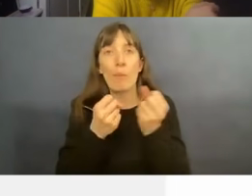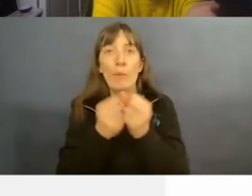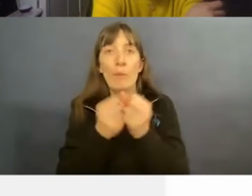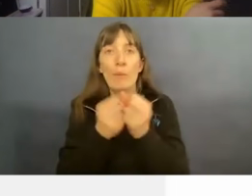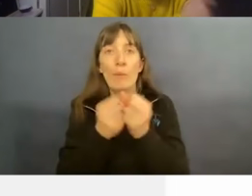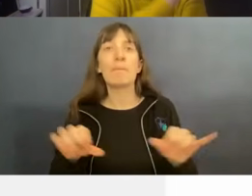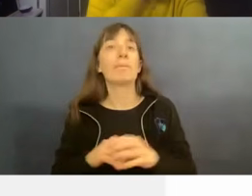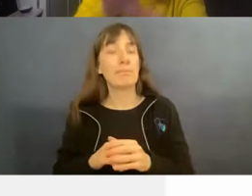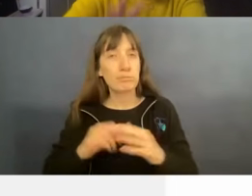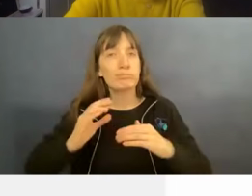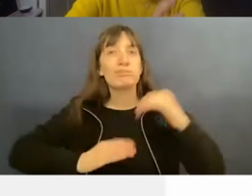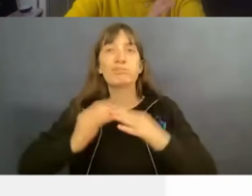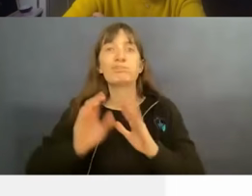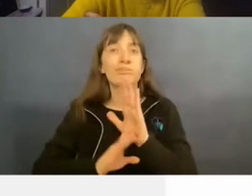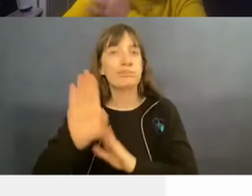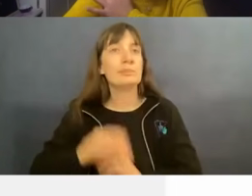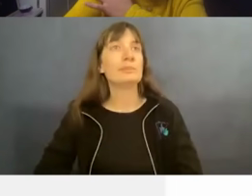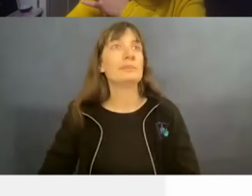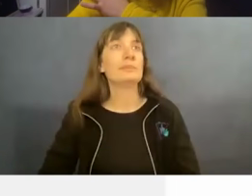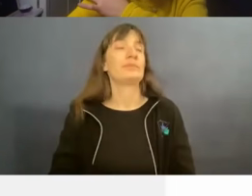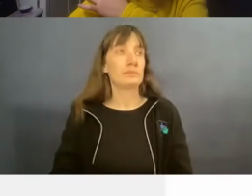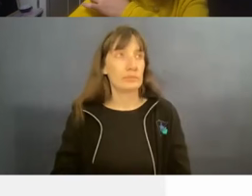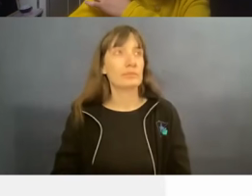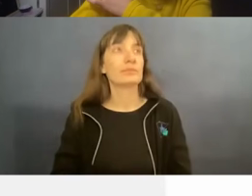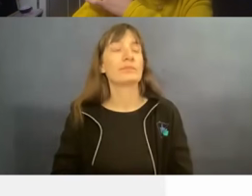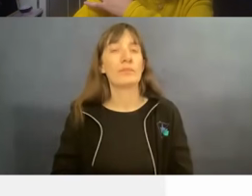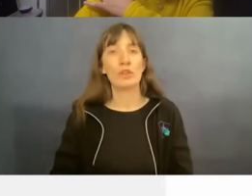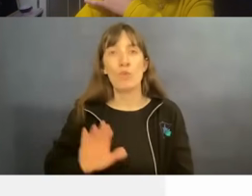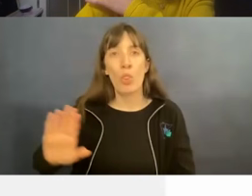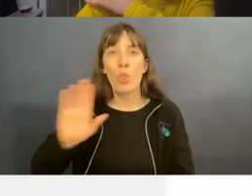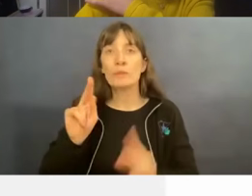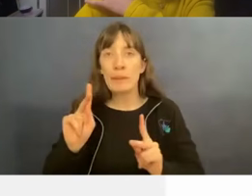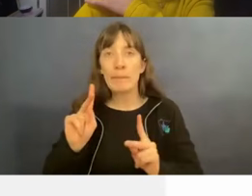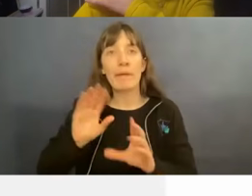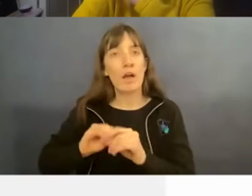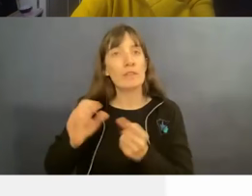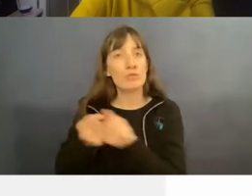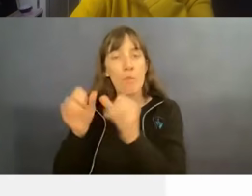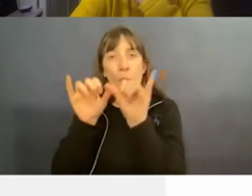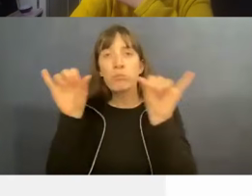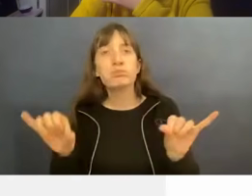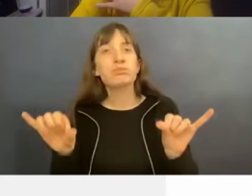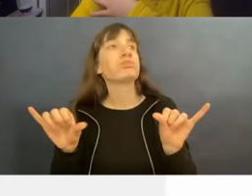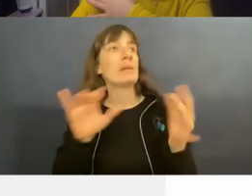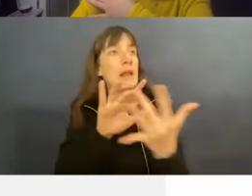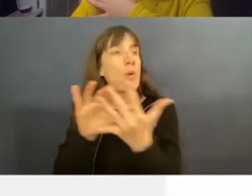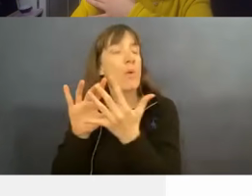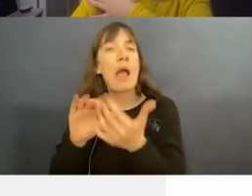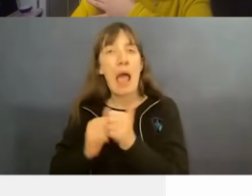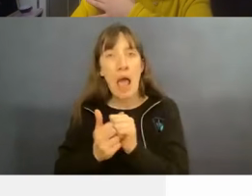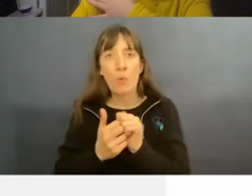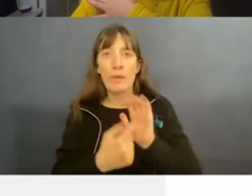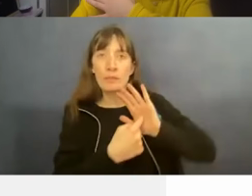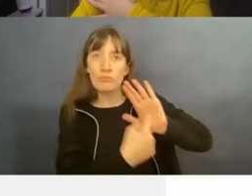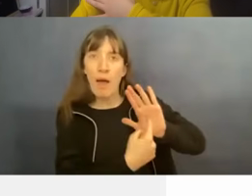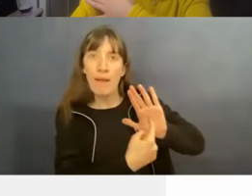being able those people within that network of support, how are they modeling emotions? um, can they narrate